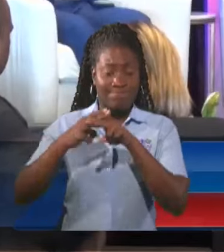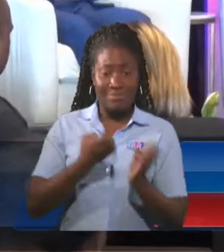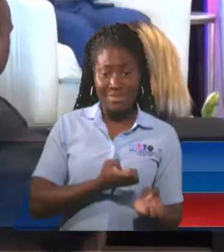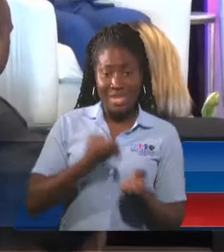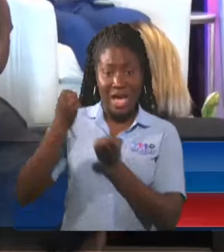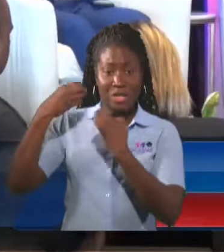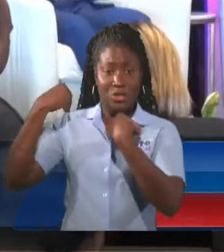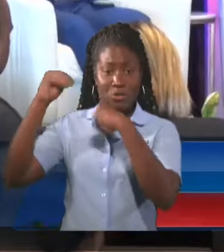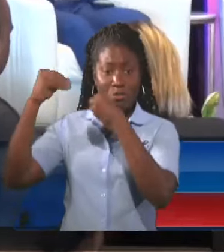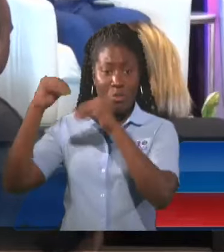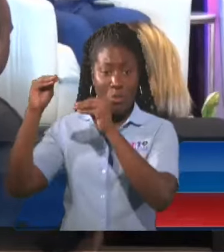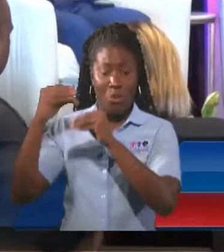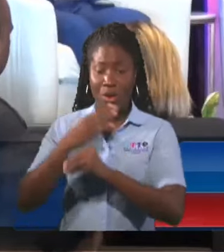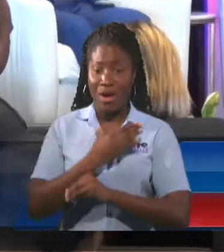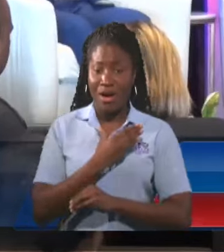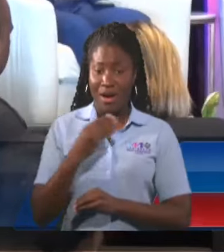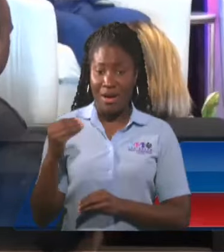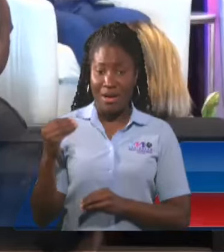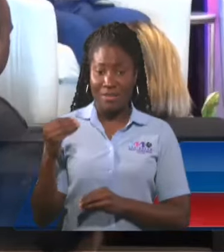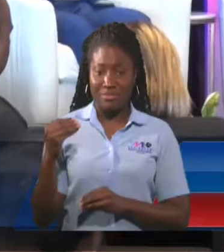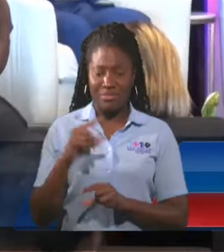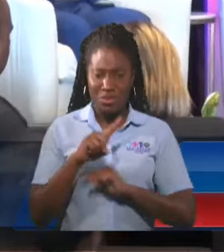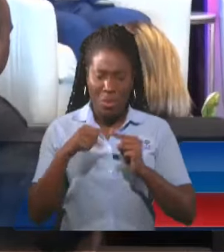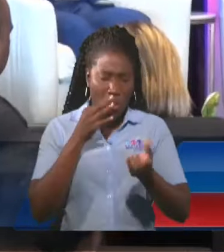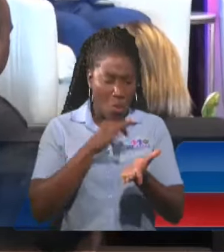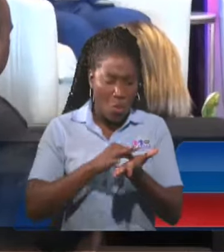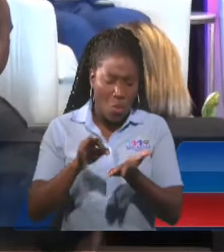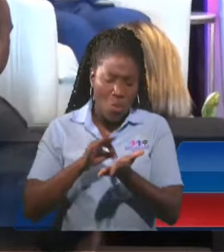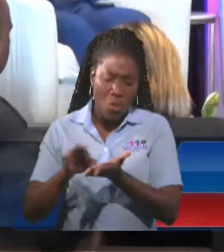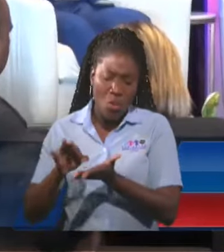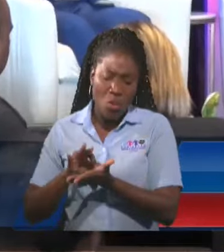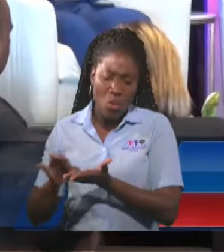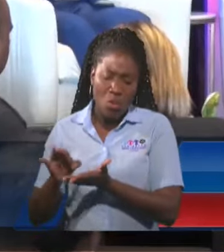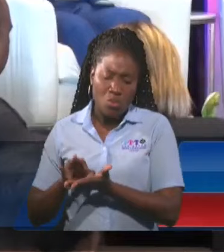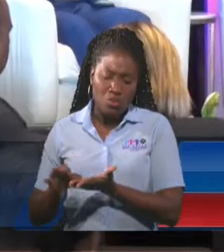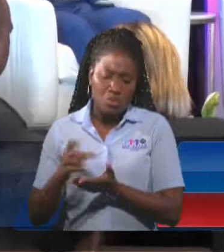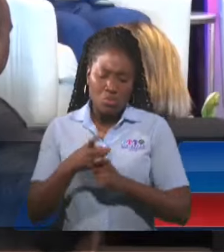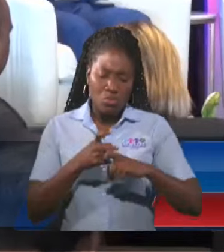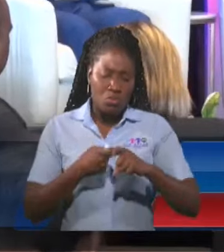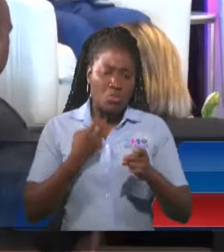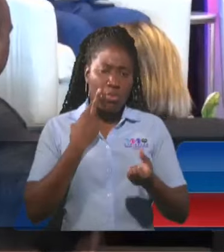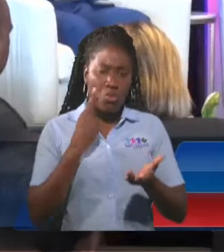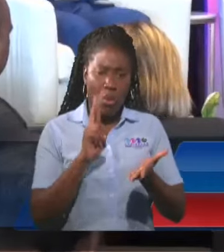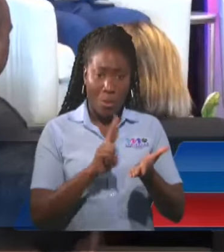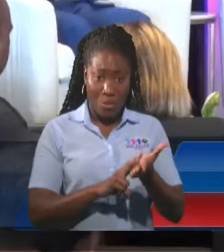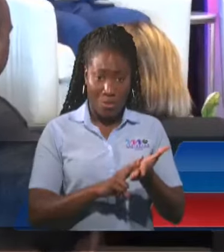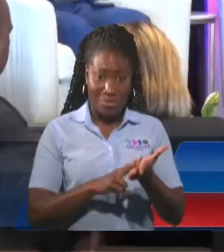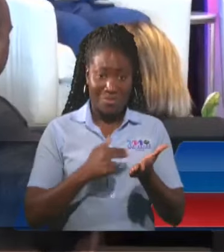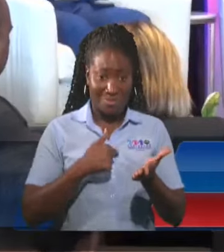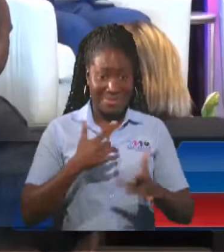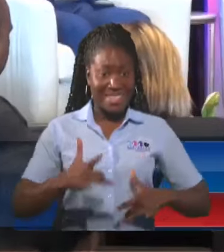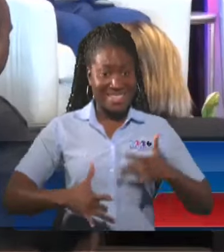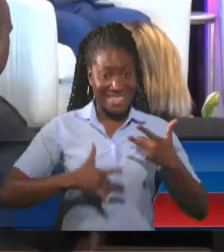export. And based on the figures that MTI are reporting, and I'm excited to